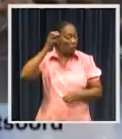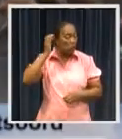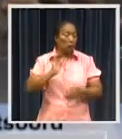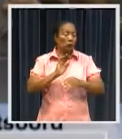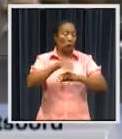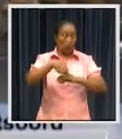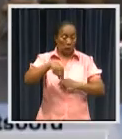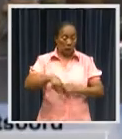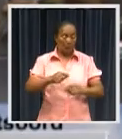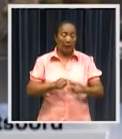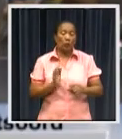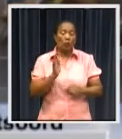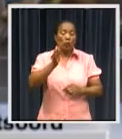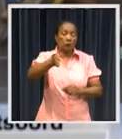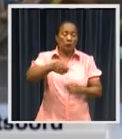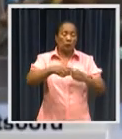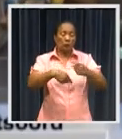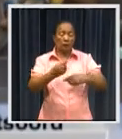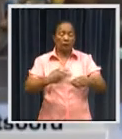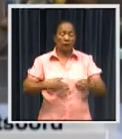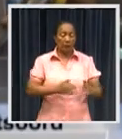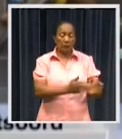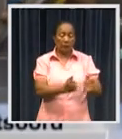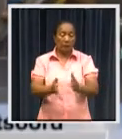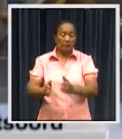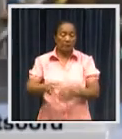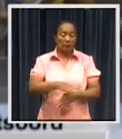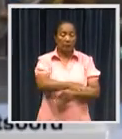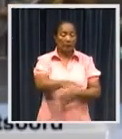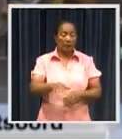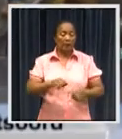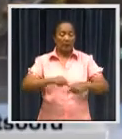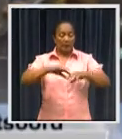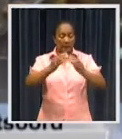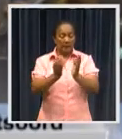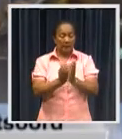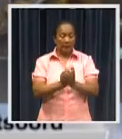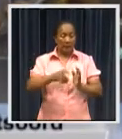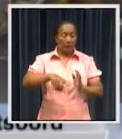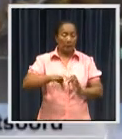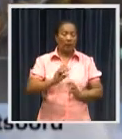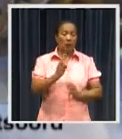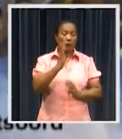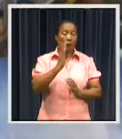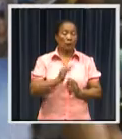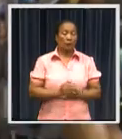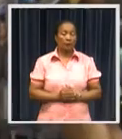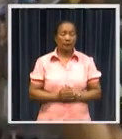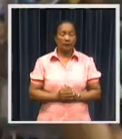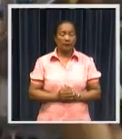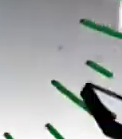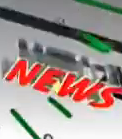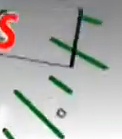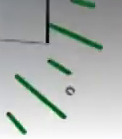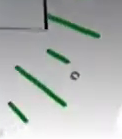concerned about the current and the future developments of Weg naar Zee and surroundings and all of Paramaribo